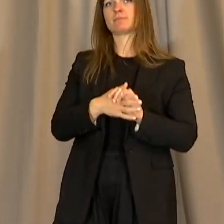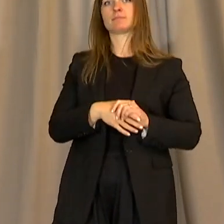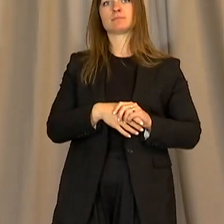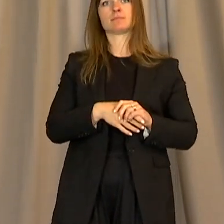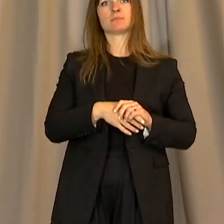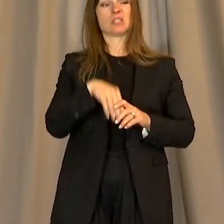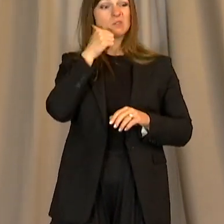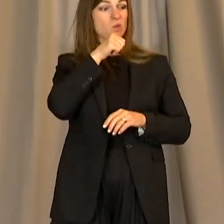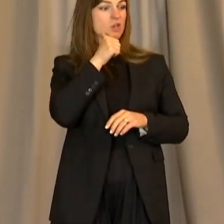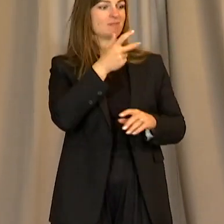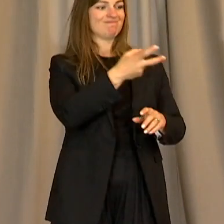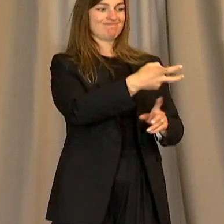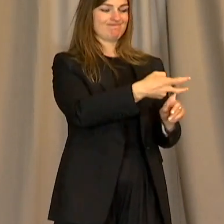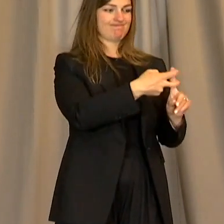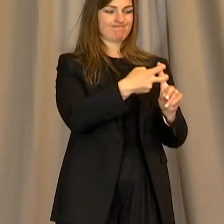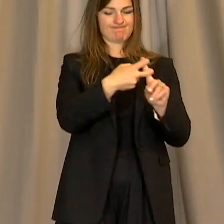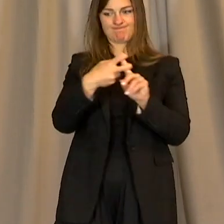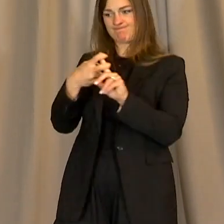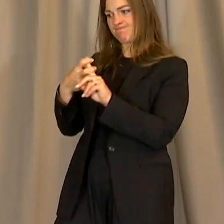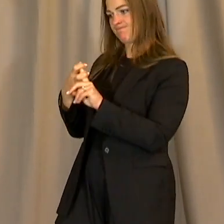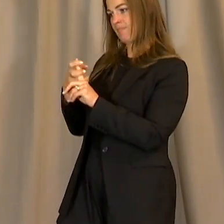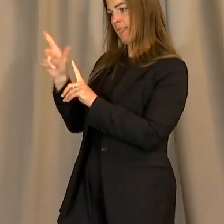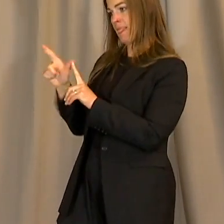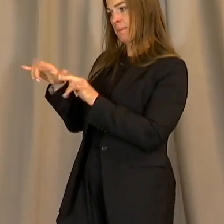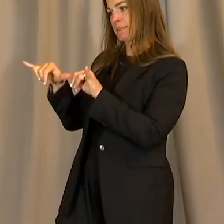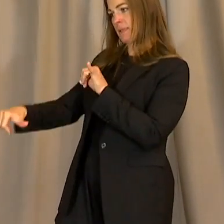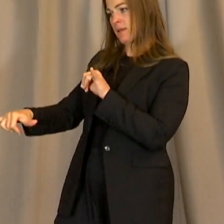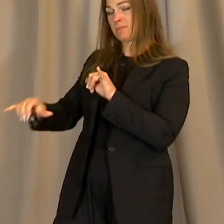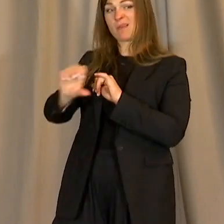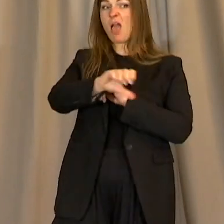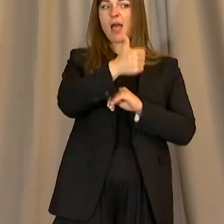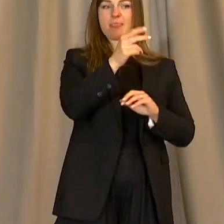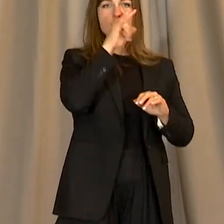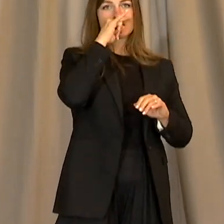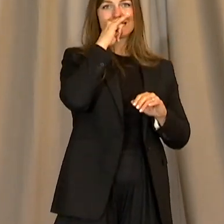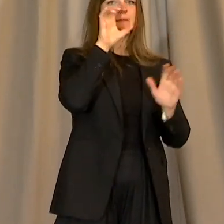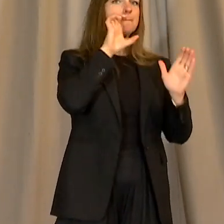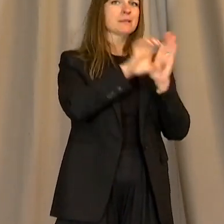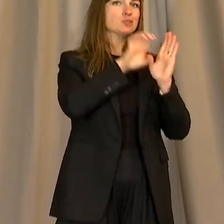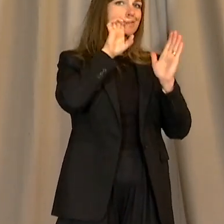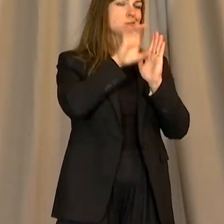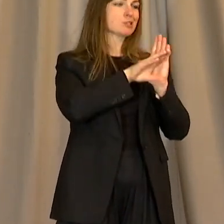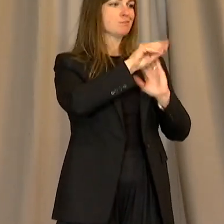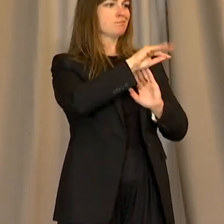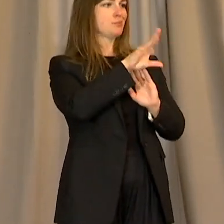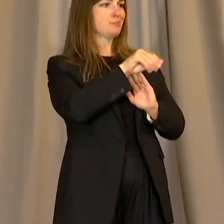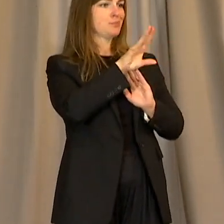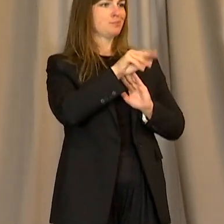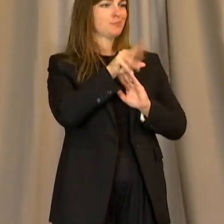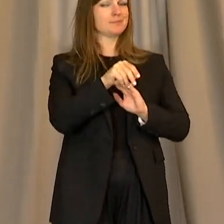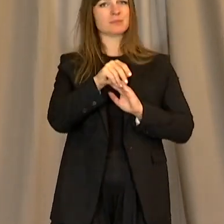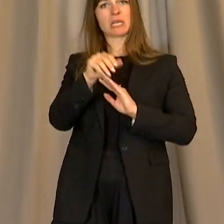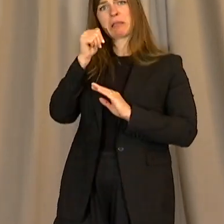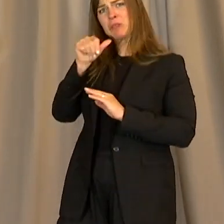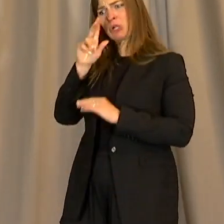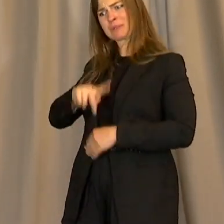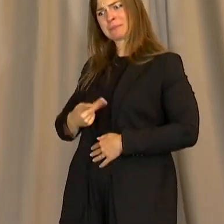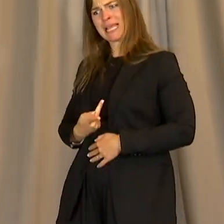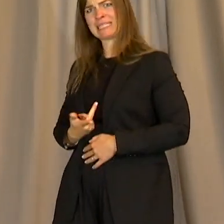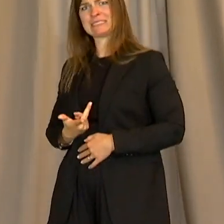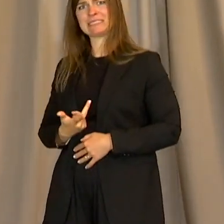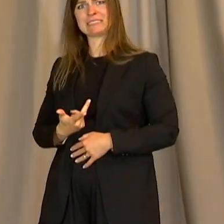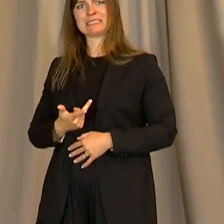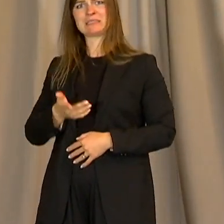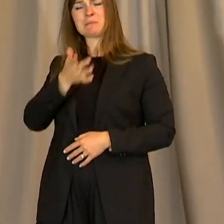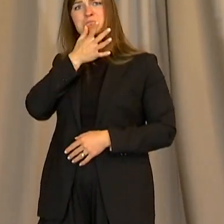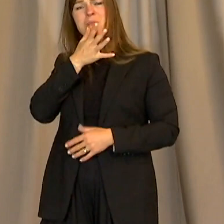line, had to go to the library while everyone else took their picture, right? And so she was upset about this. Her mother had spent this time last